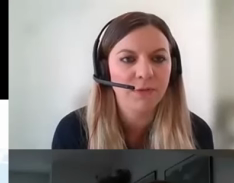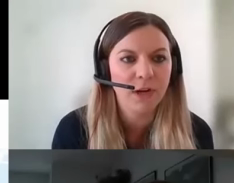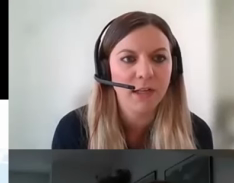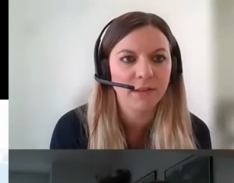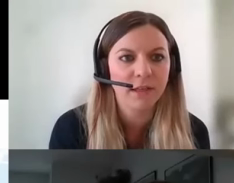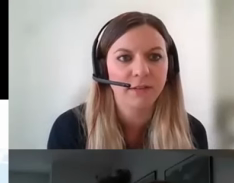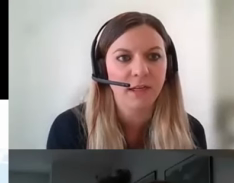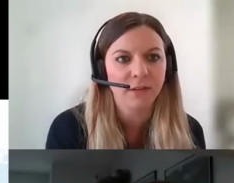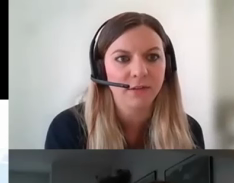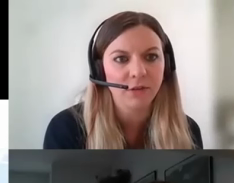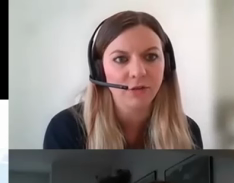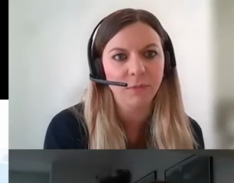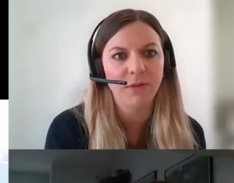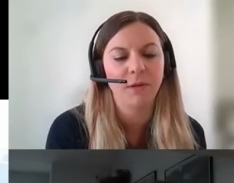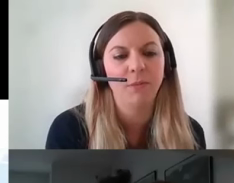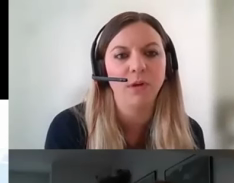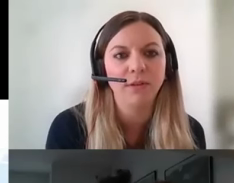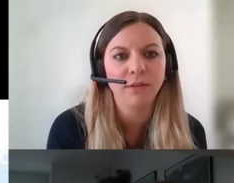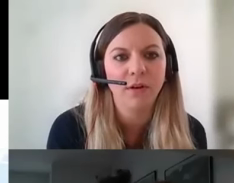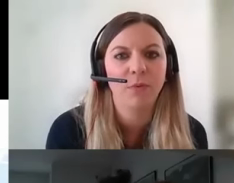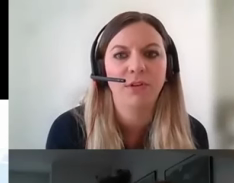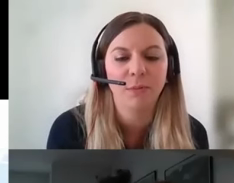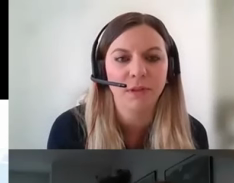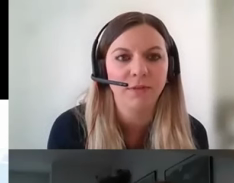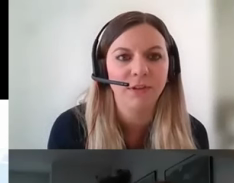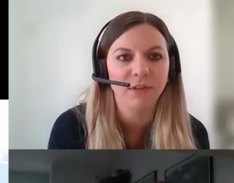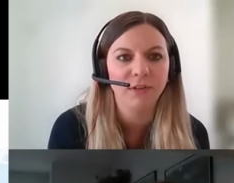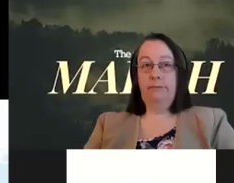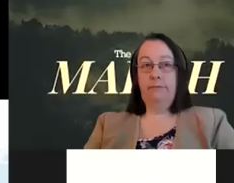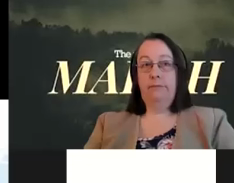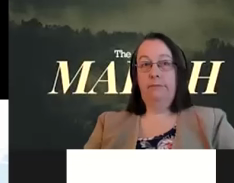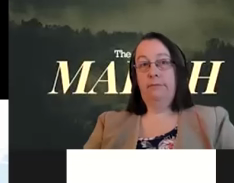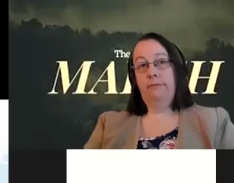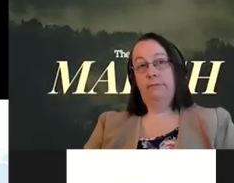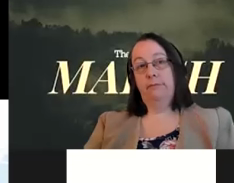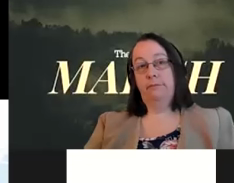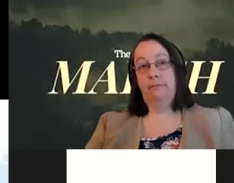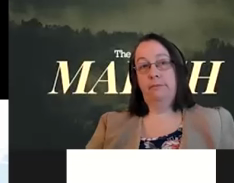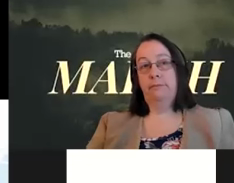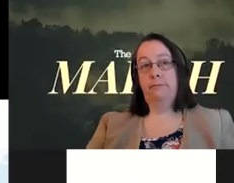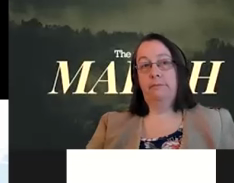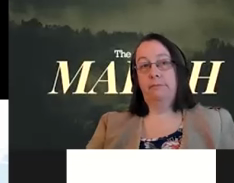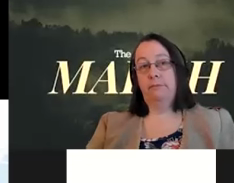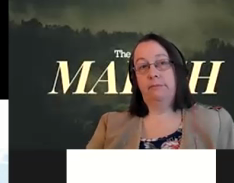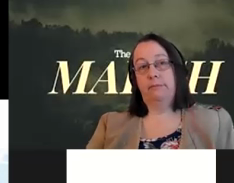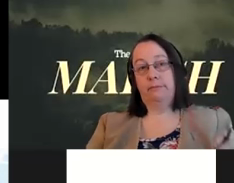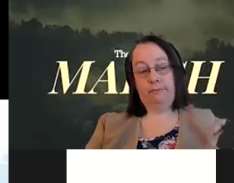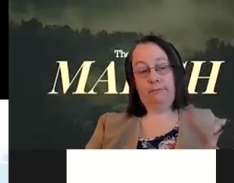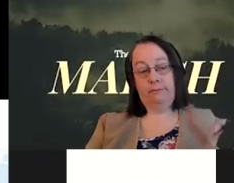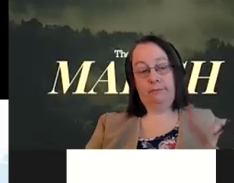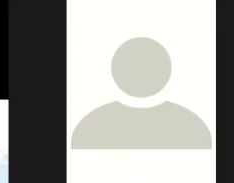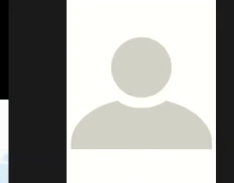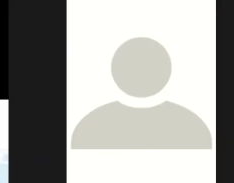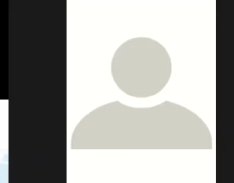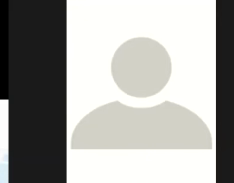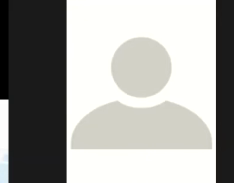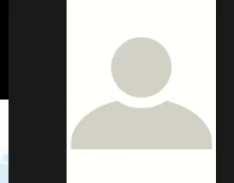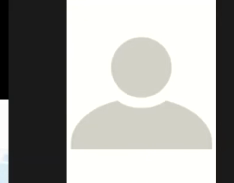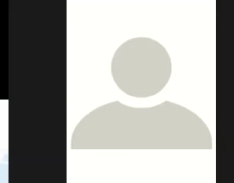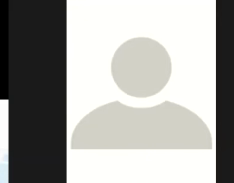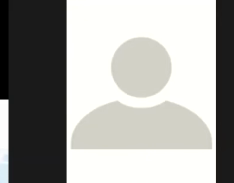a brief context-setting discussion about the importance of participant-lived experience and strategies human services programs can use